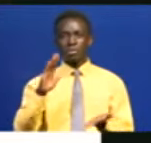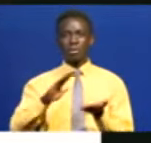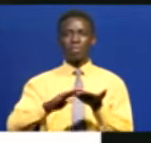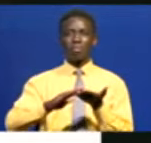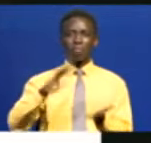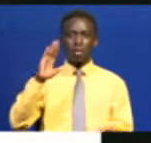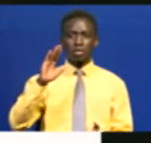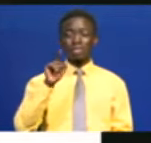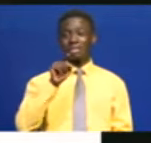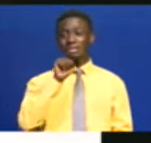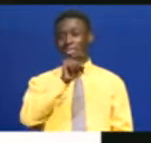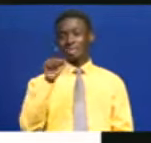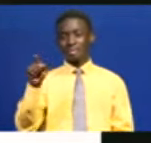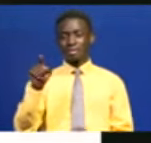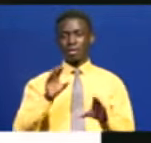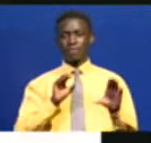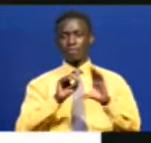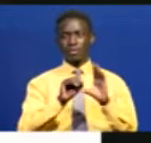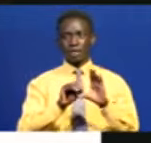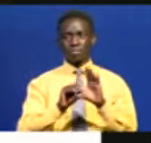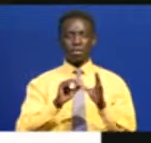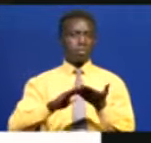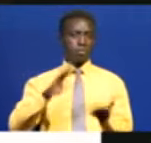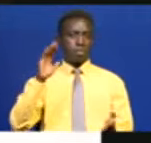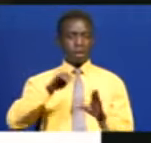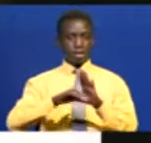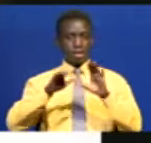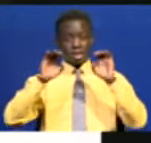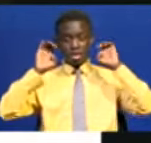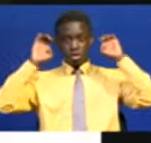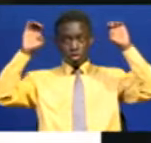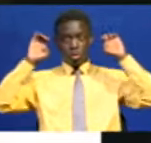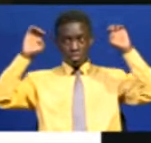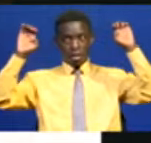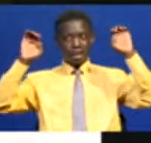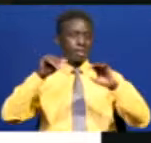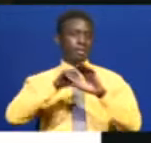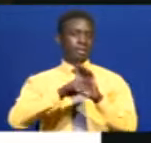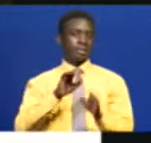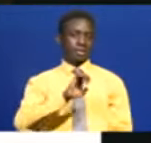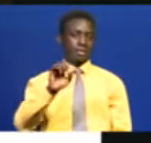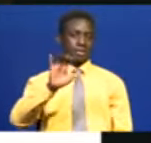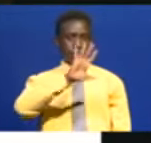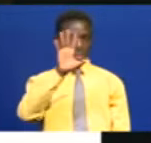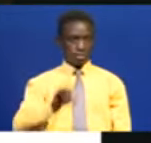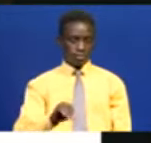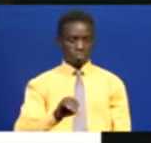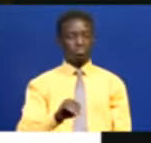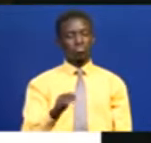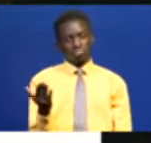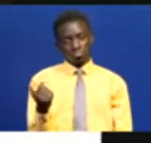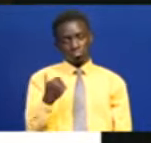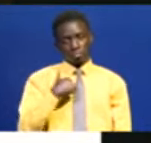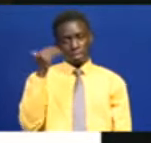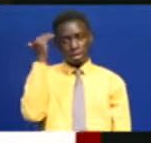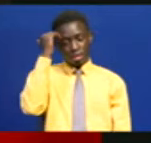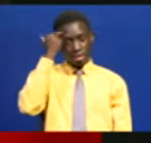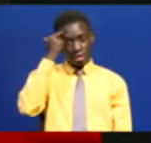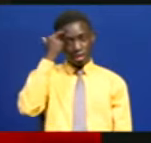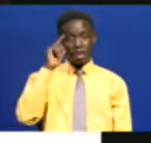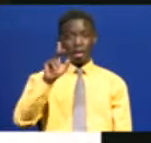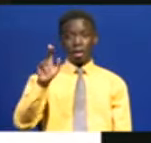most of the investments are in Ethiopia. I know in the East Africa, and yes. I think that